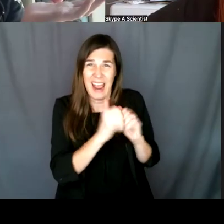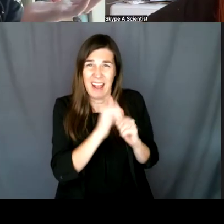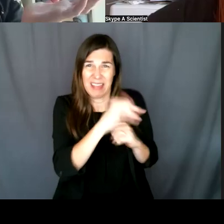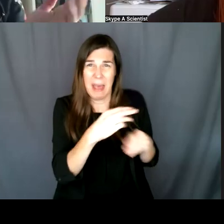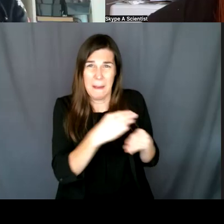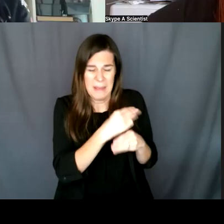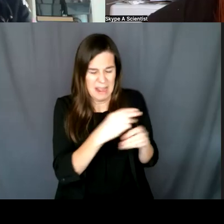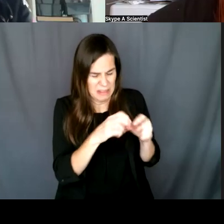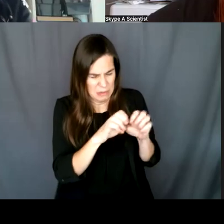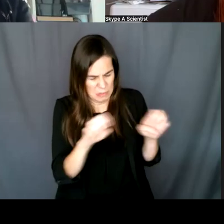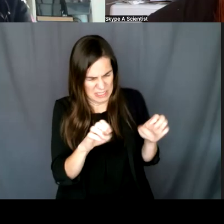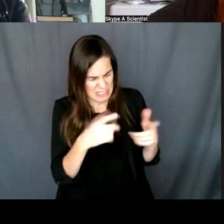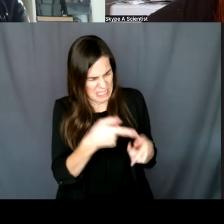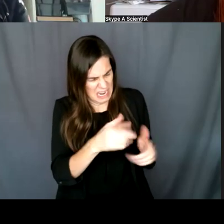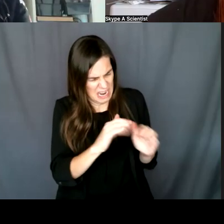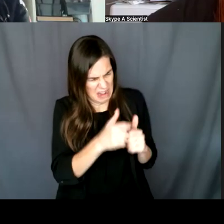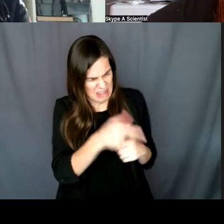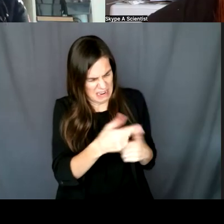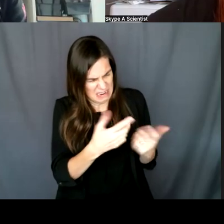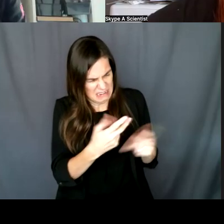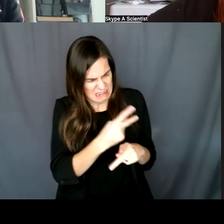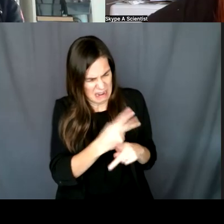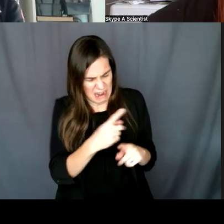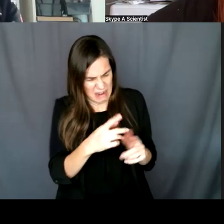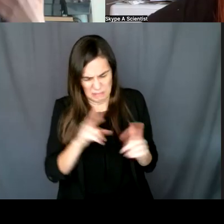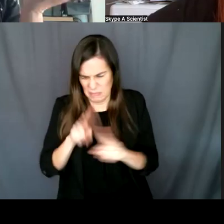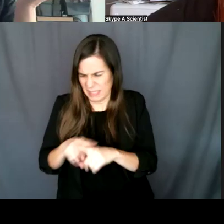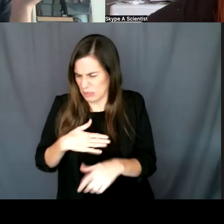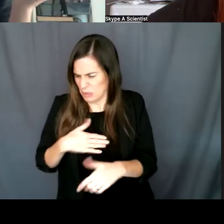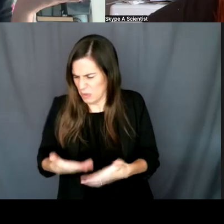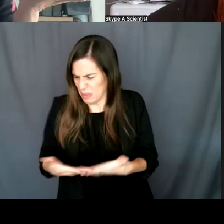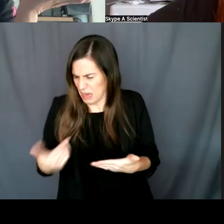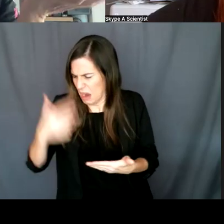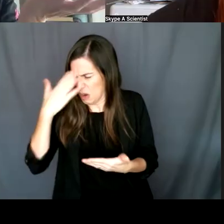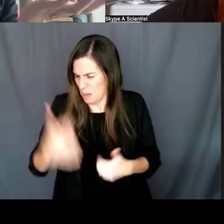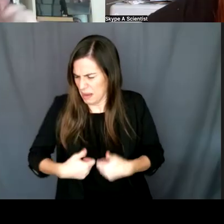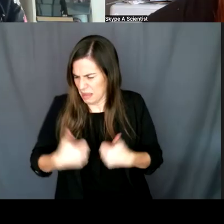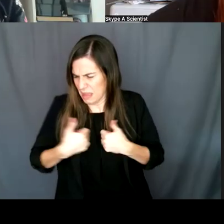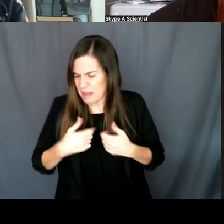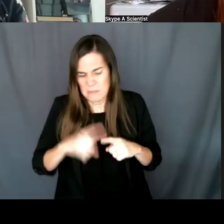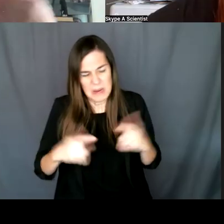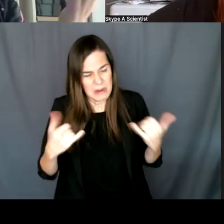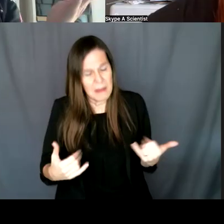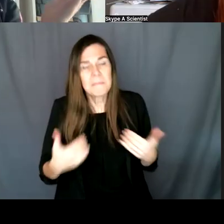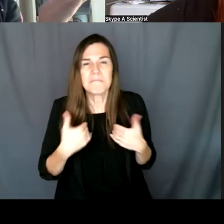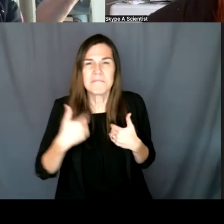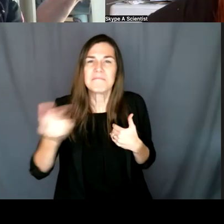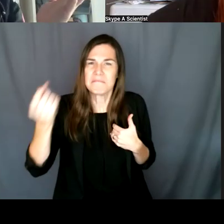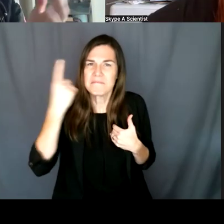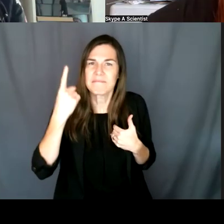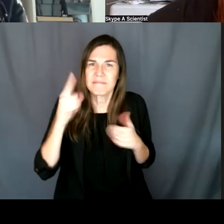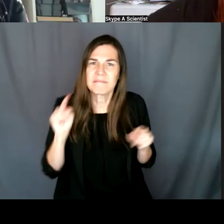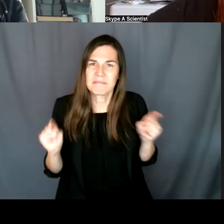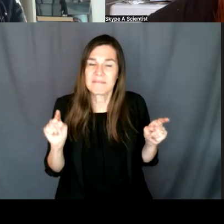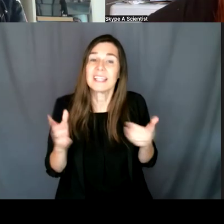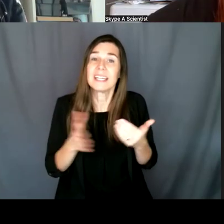this thing that I know, but this thing that I know from life like makes a lot of sense. So, okay, now I have an equation for it. Those were kind of the easy